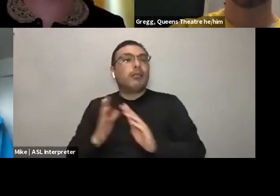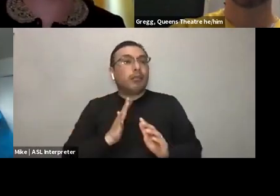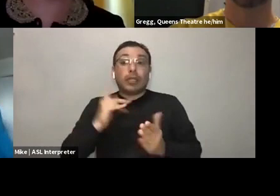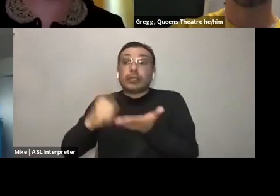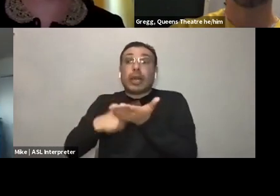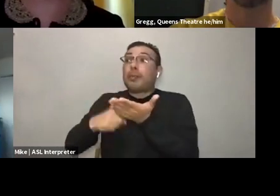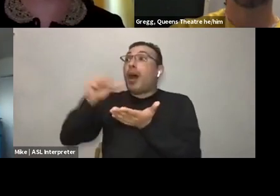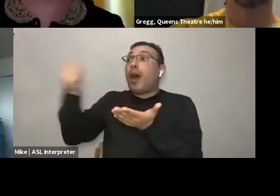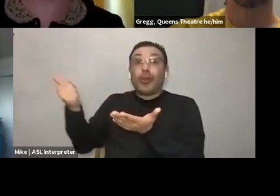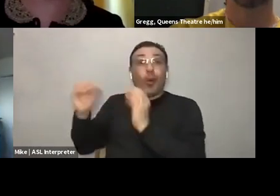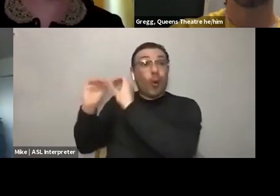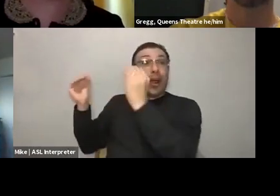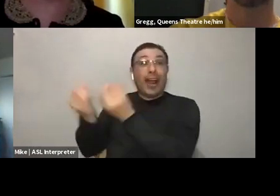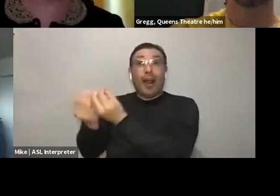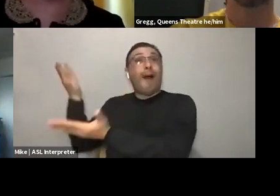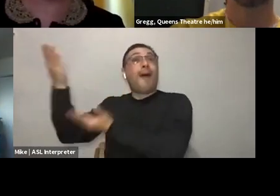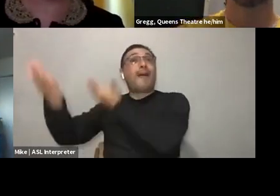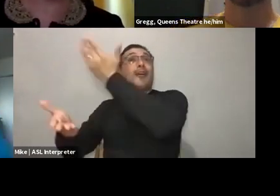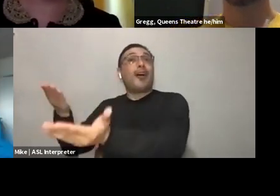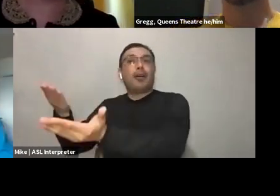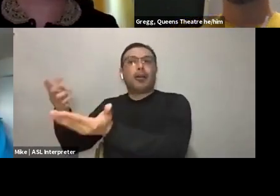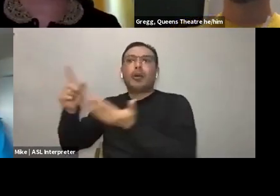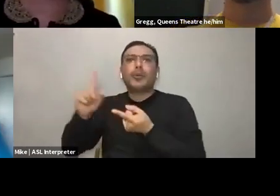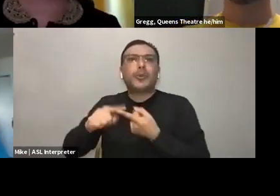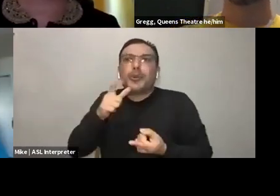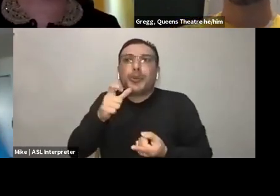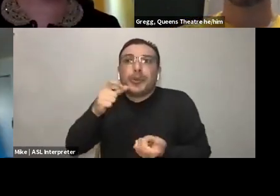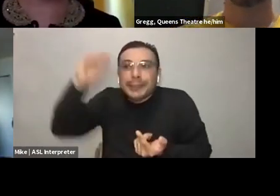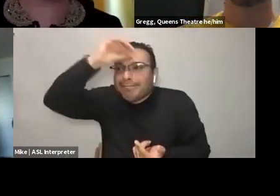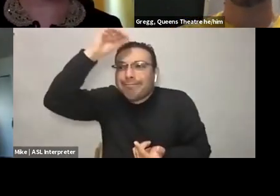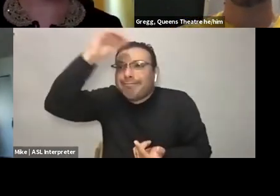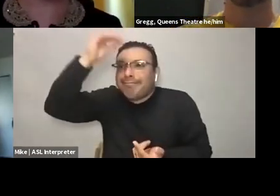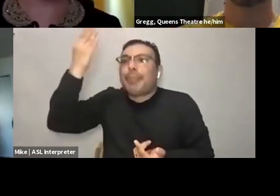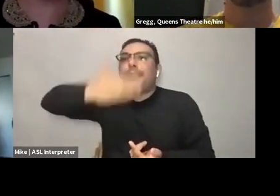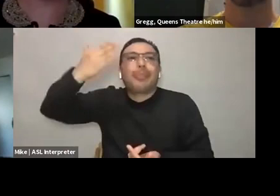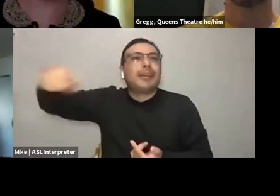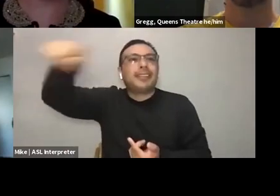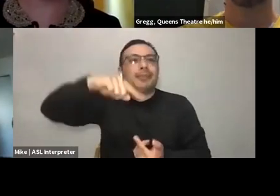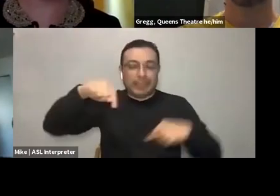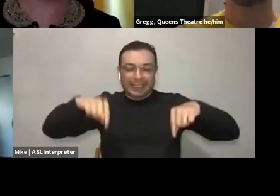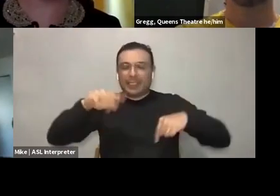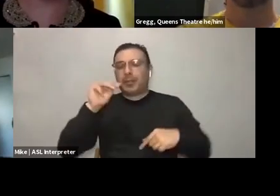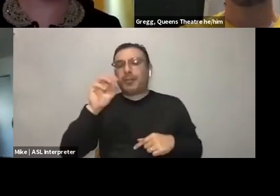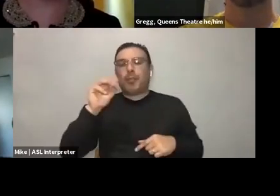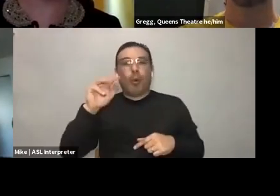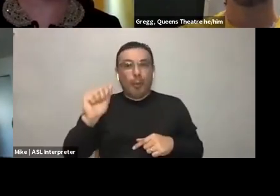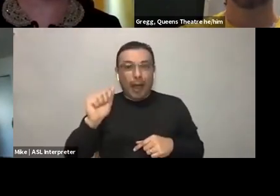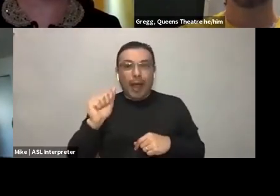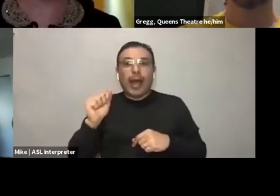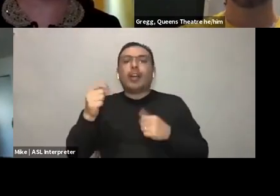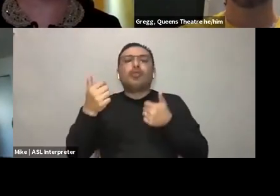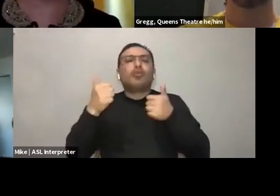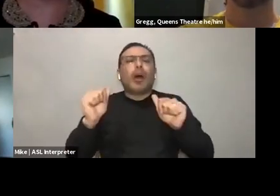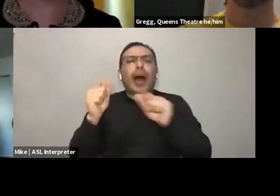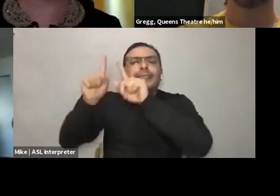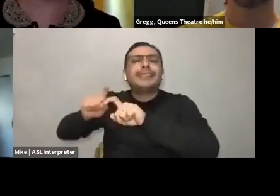of time. I know with, with MoMA, we were very fortunate. For example, we piloted a, a program for deaf audiences and